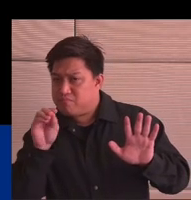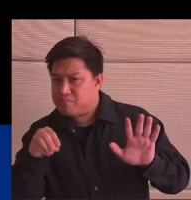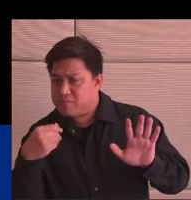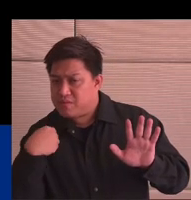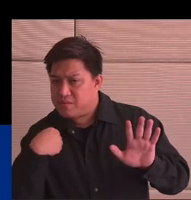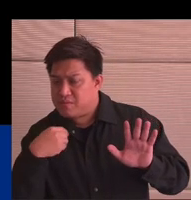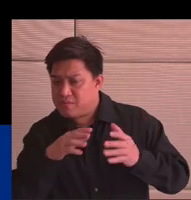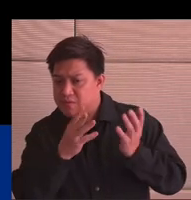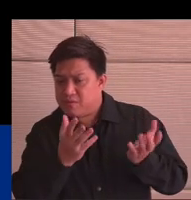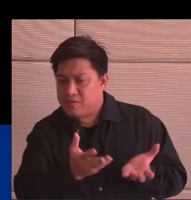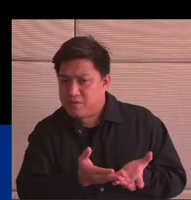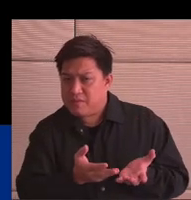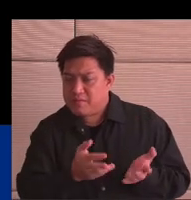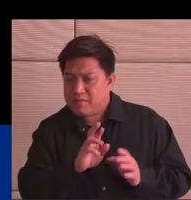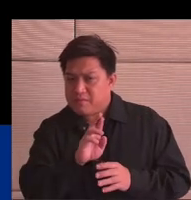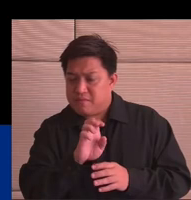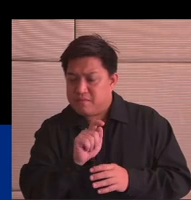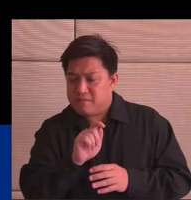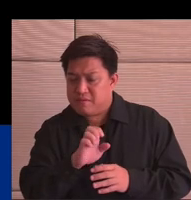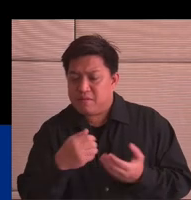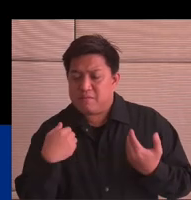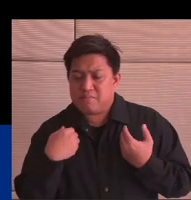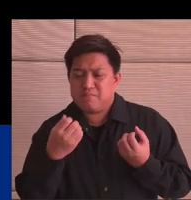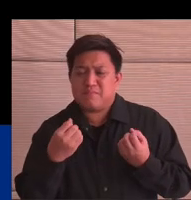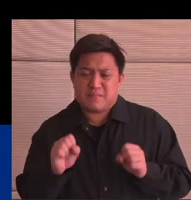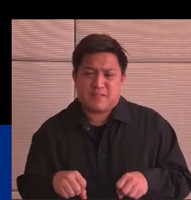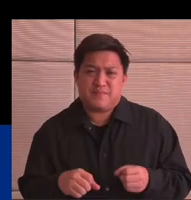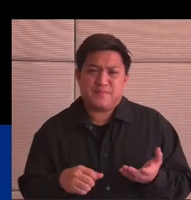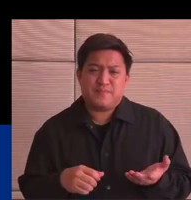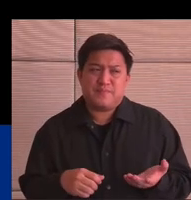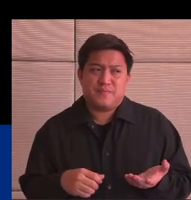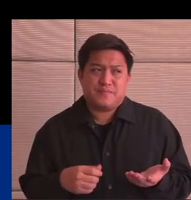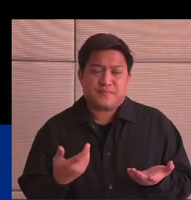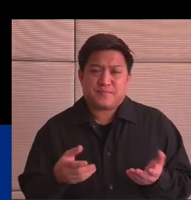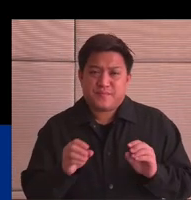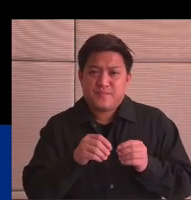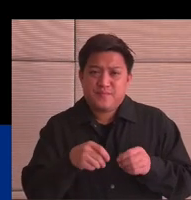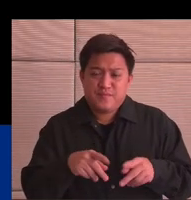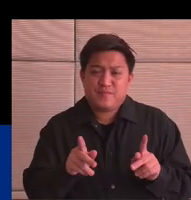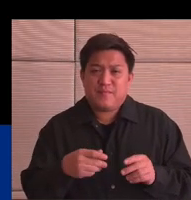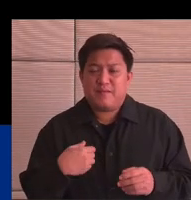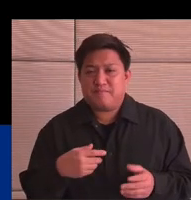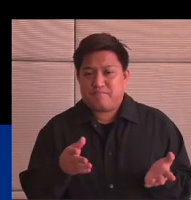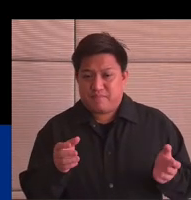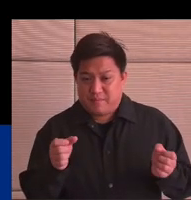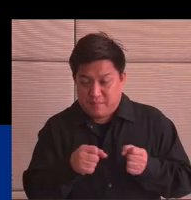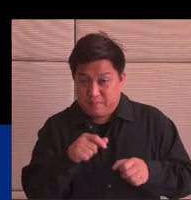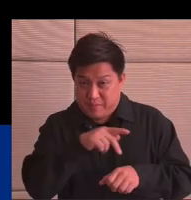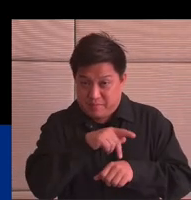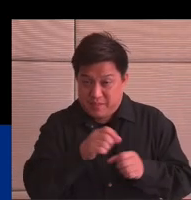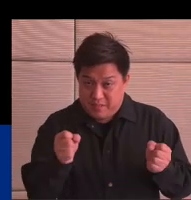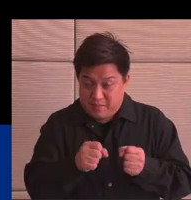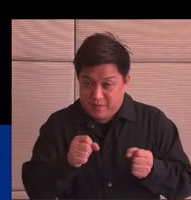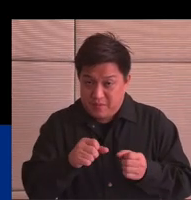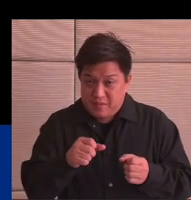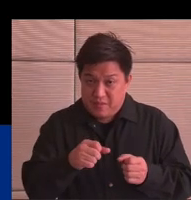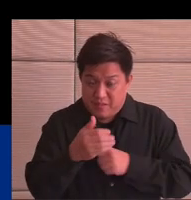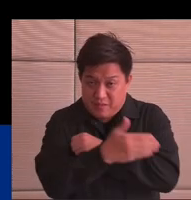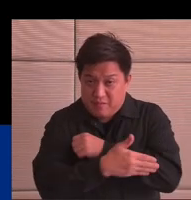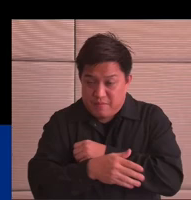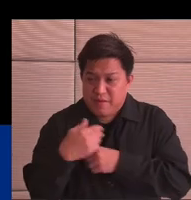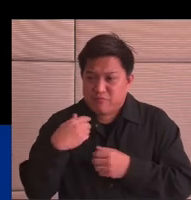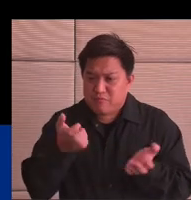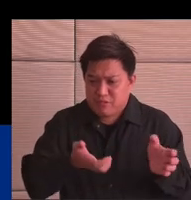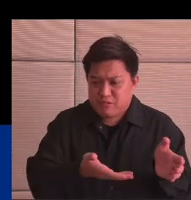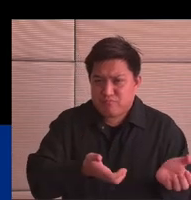global trade. So I believe it's because we have been able to look for opportunities as a small country for export opportunities in the